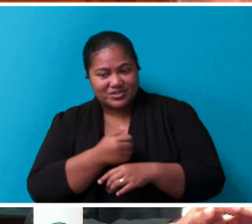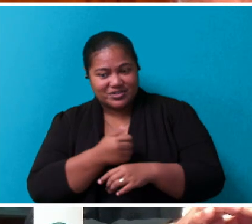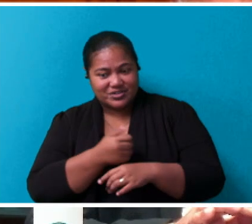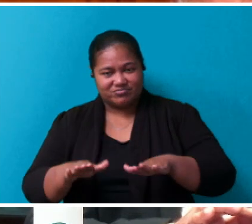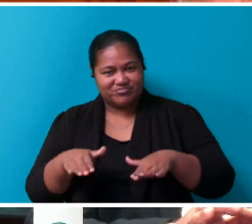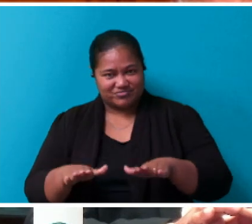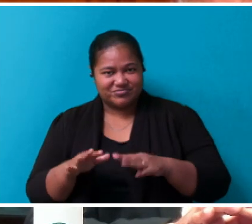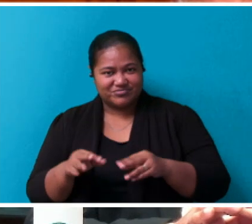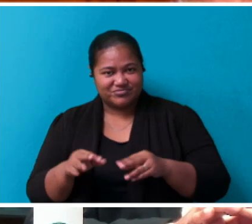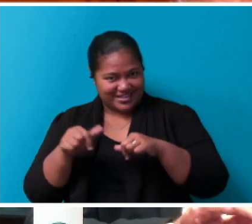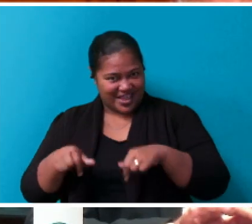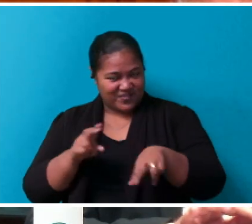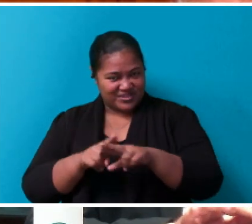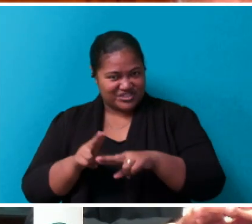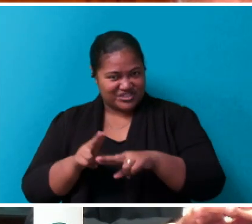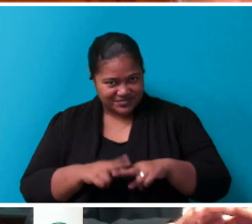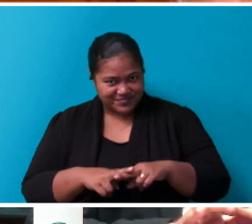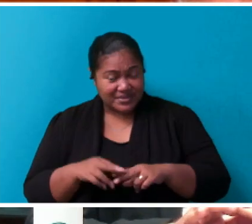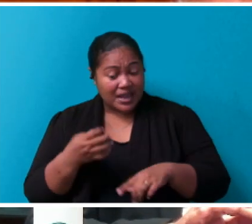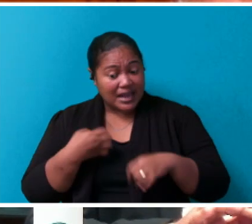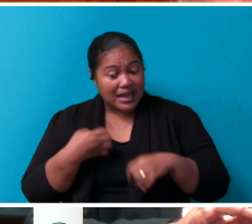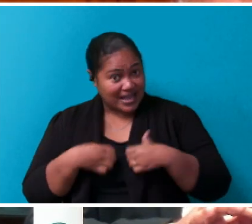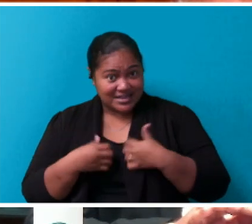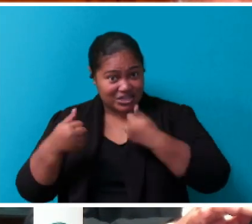And an exciting milestone